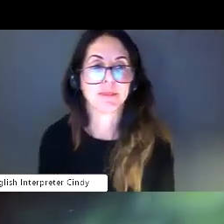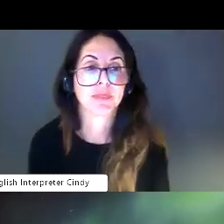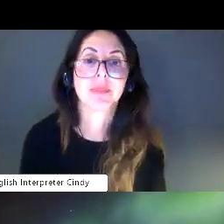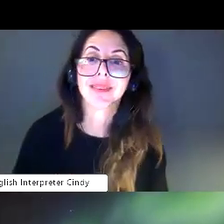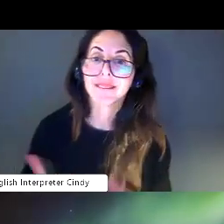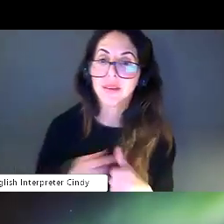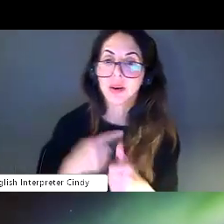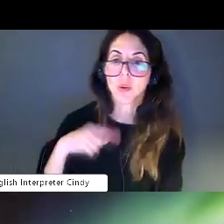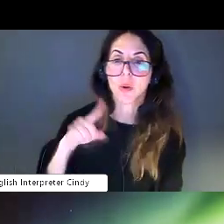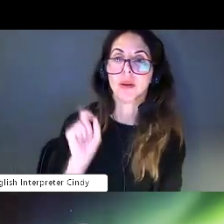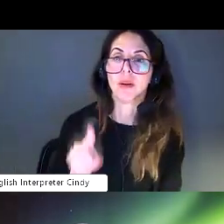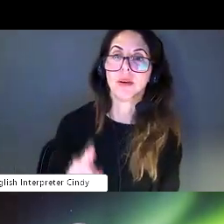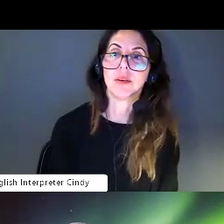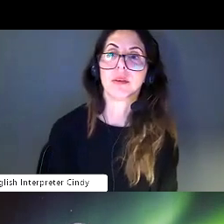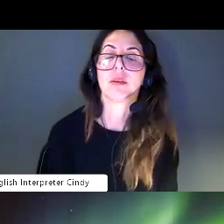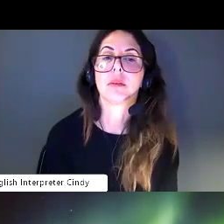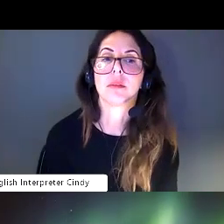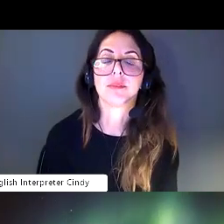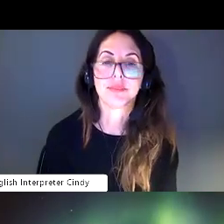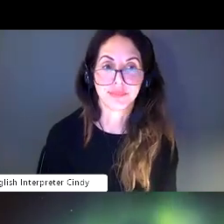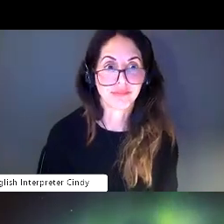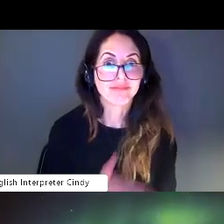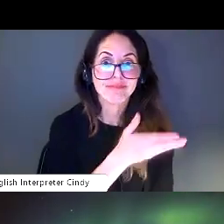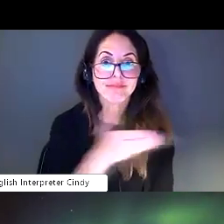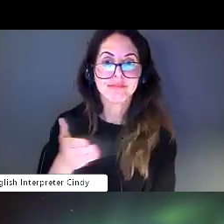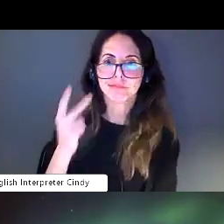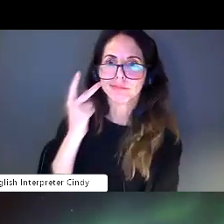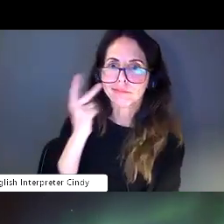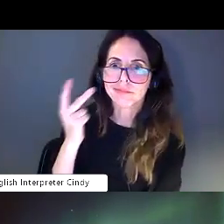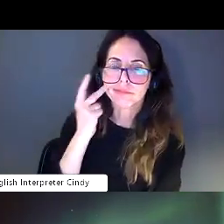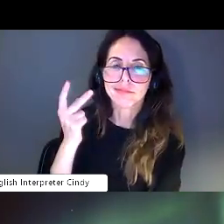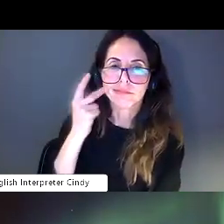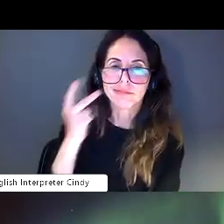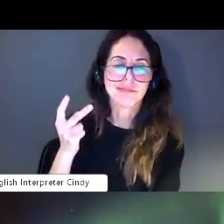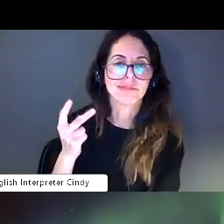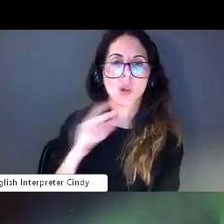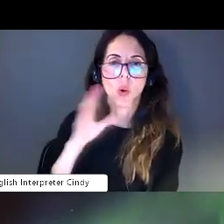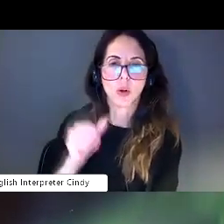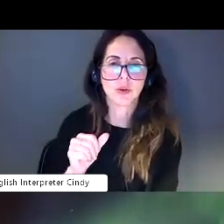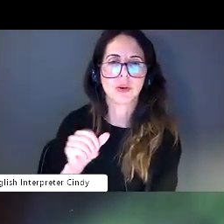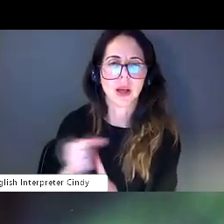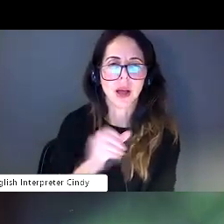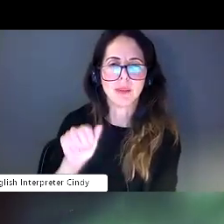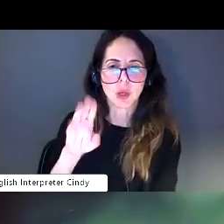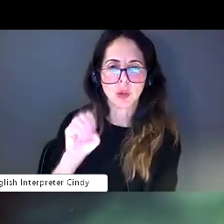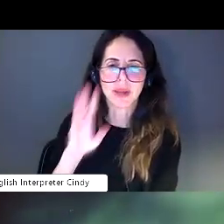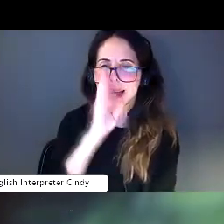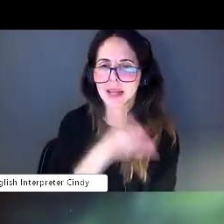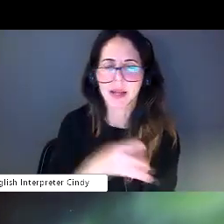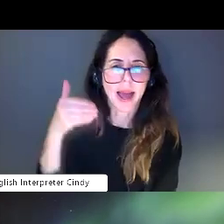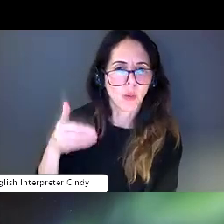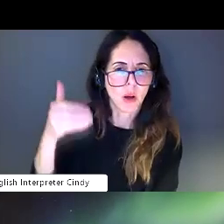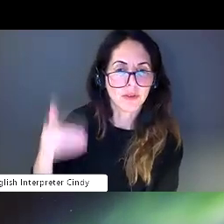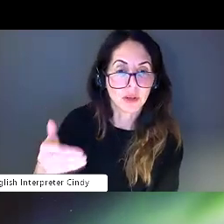asked, how often that they've observed a form of older adult abuse or neglect in their work. And